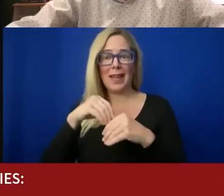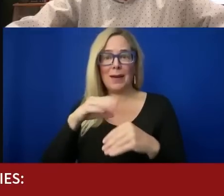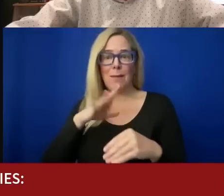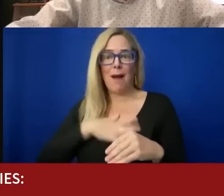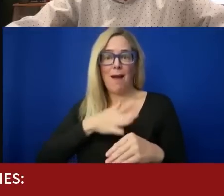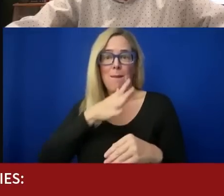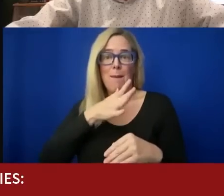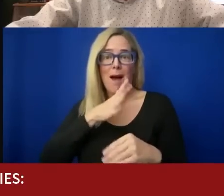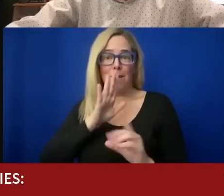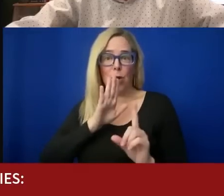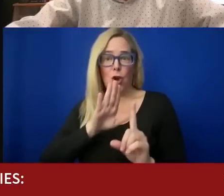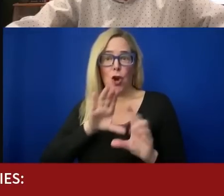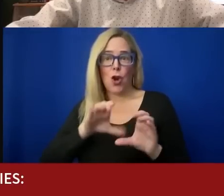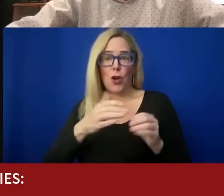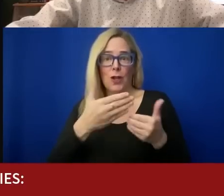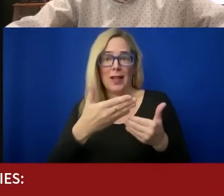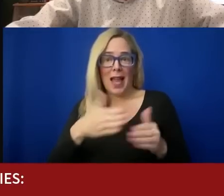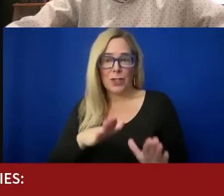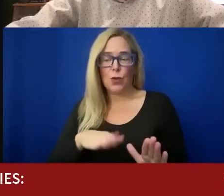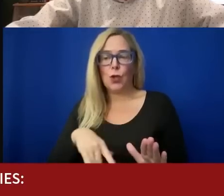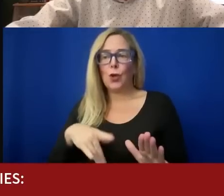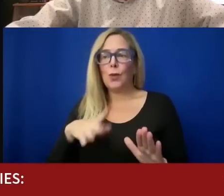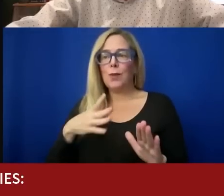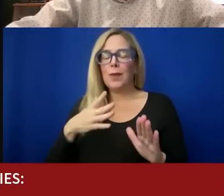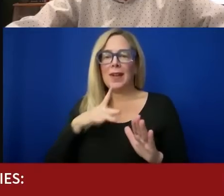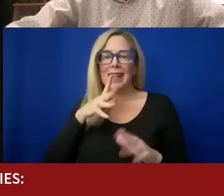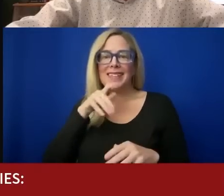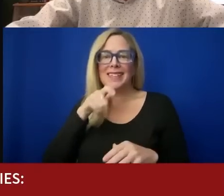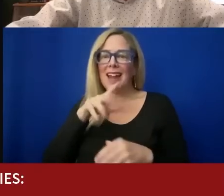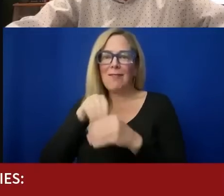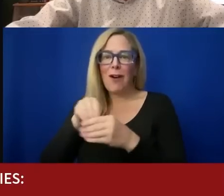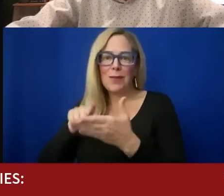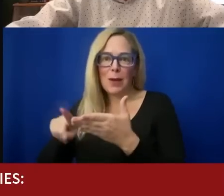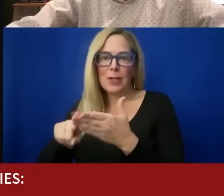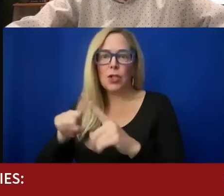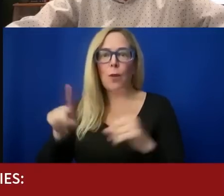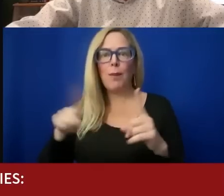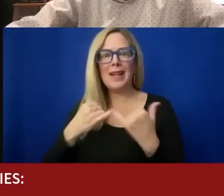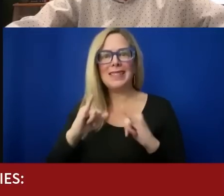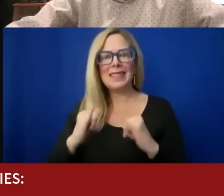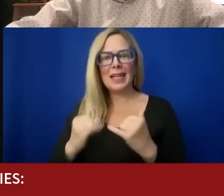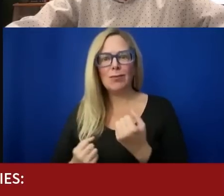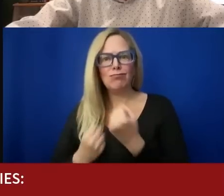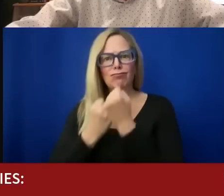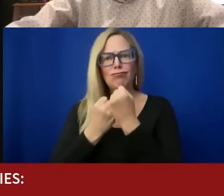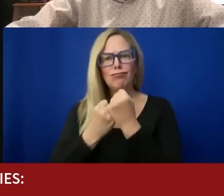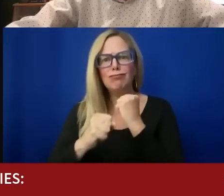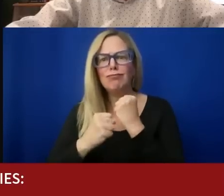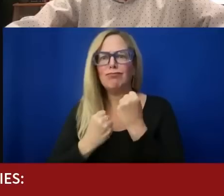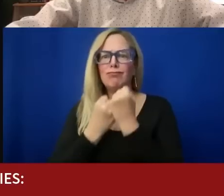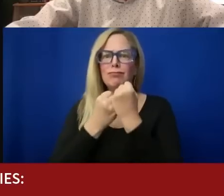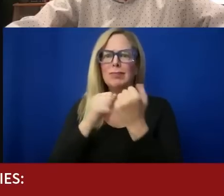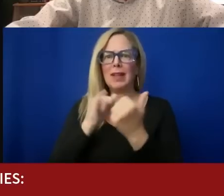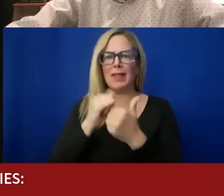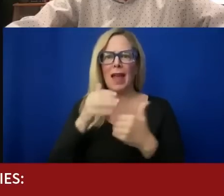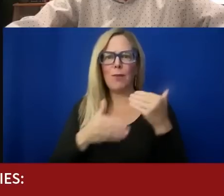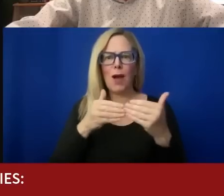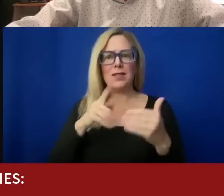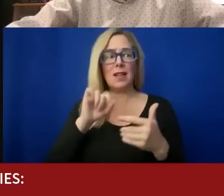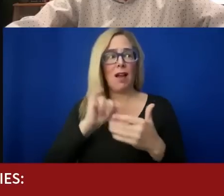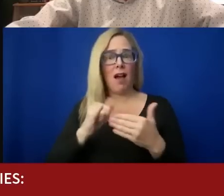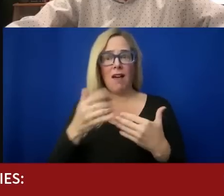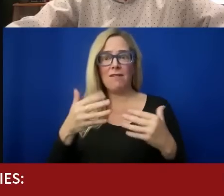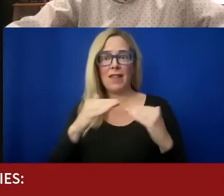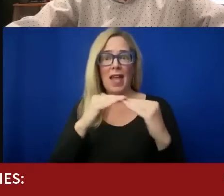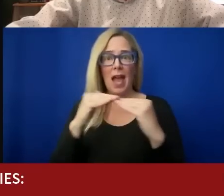with the research that I'm doing, it still promotes that concept of, creating an opportunity that is inclusive and equitable at the end of the